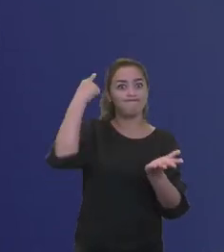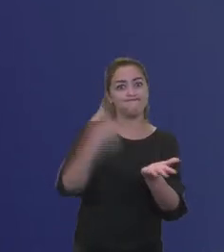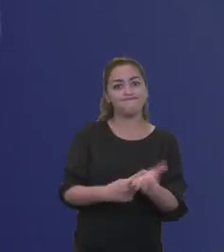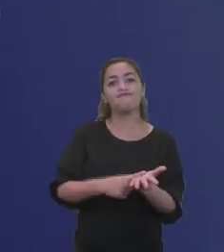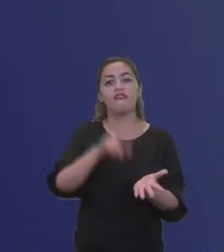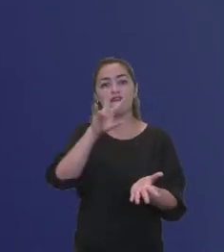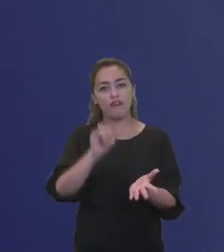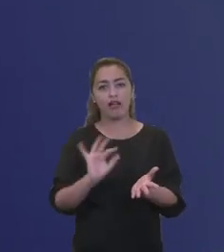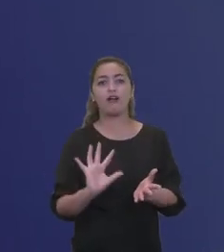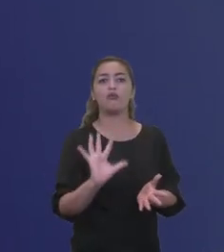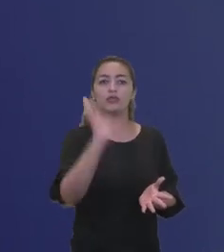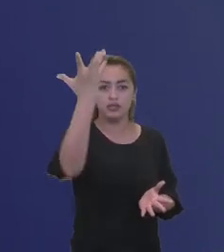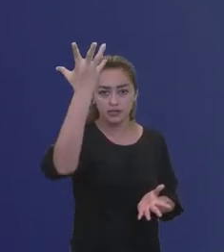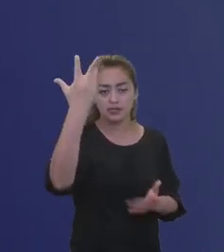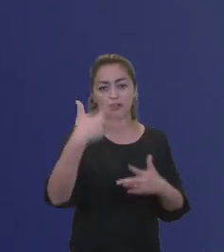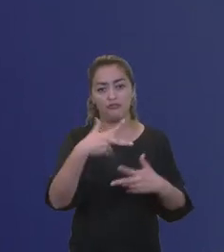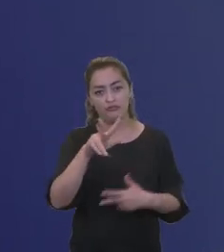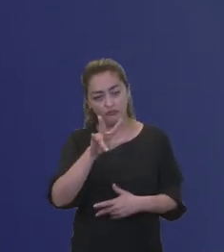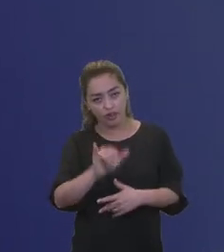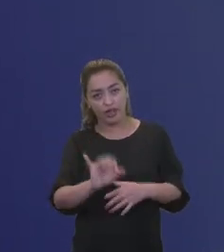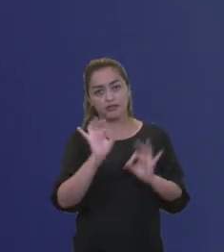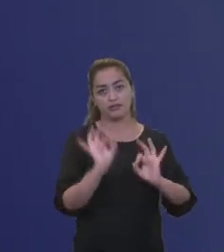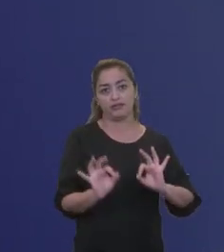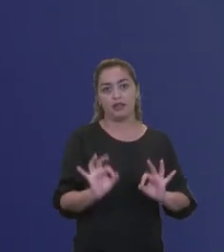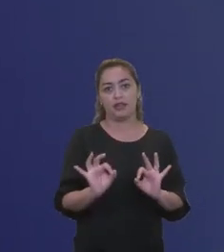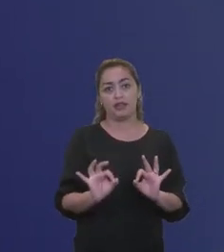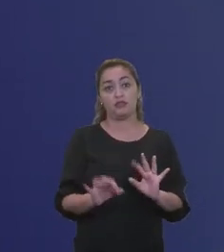words, hands-on, making it happen,